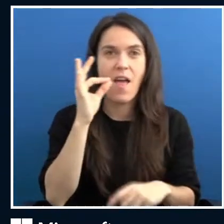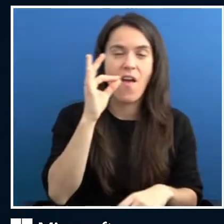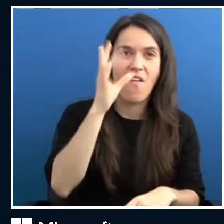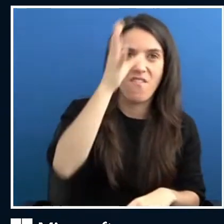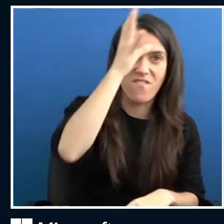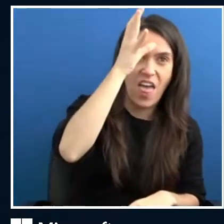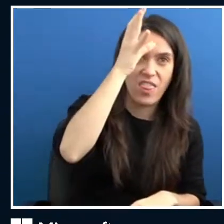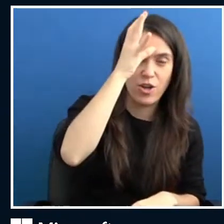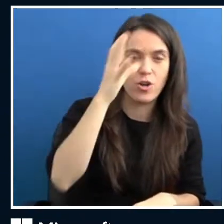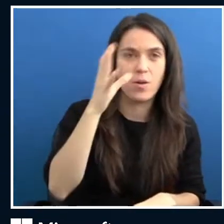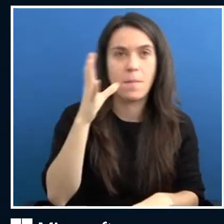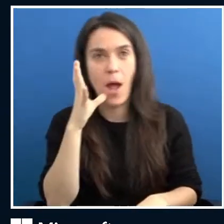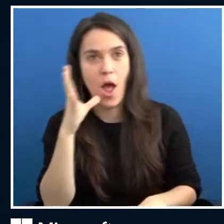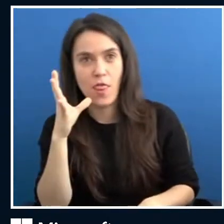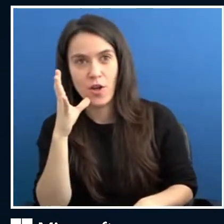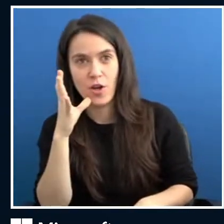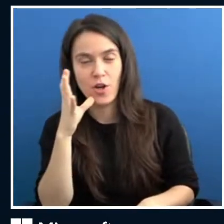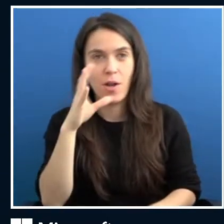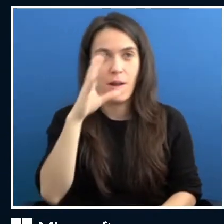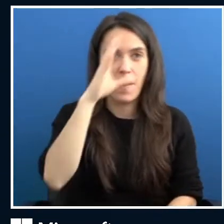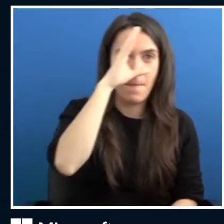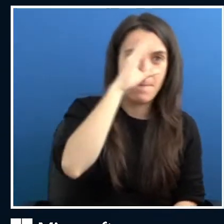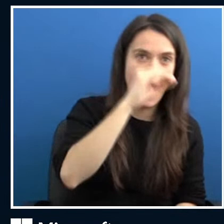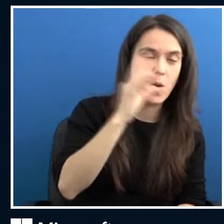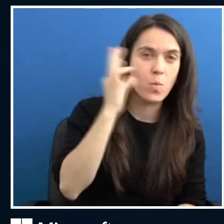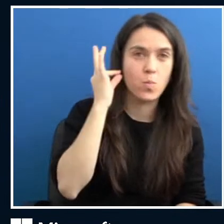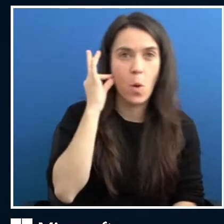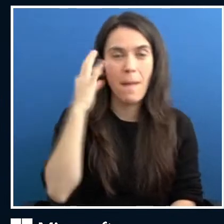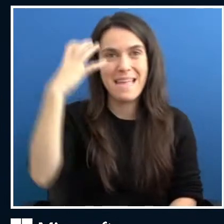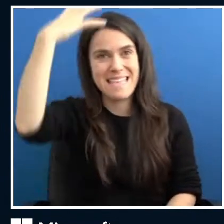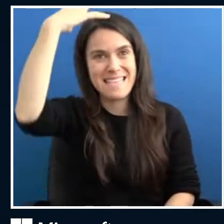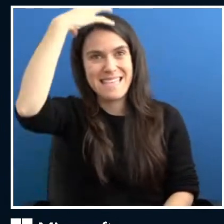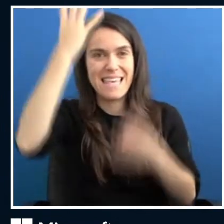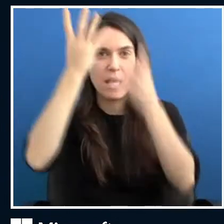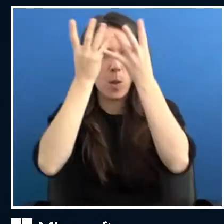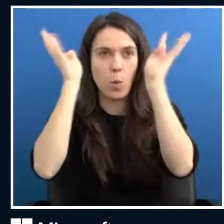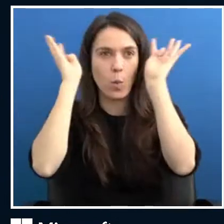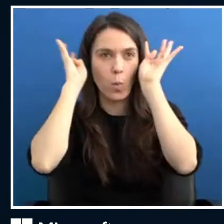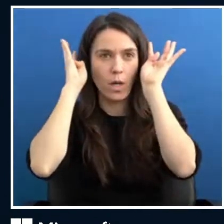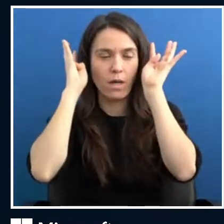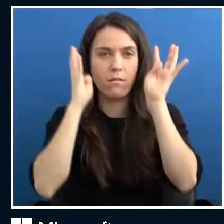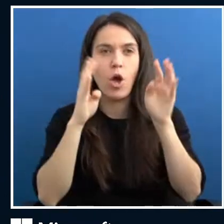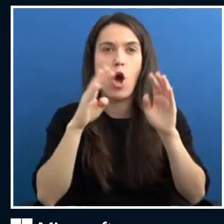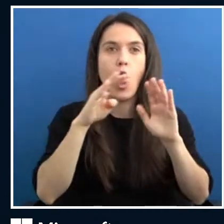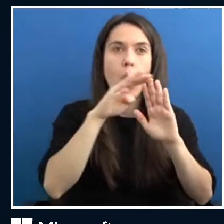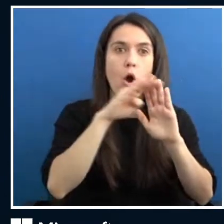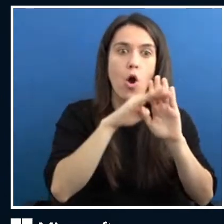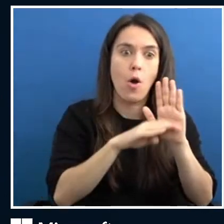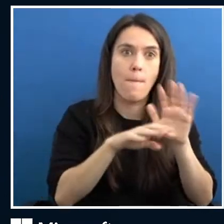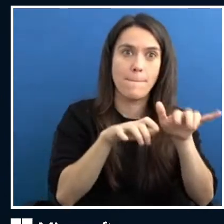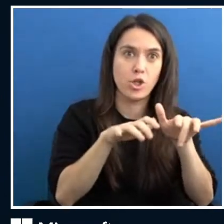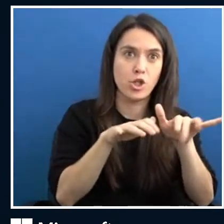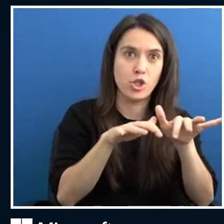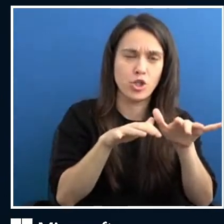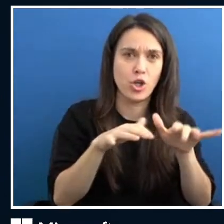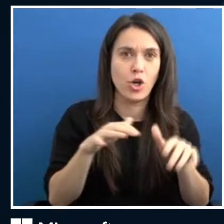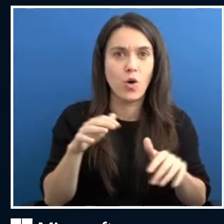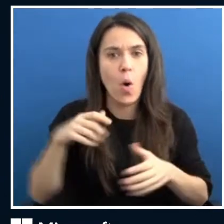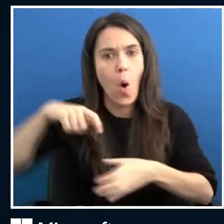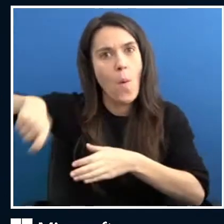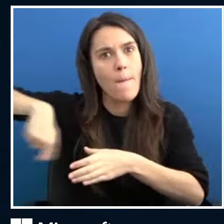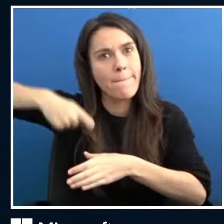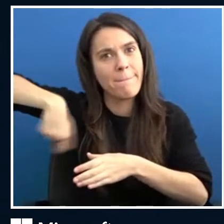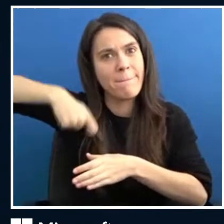queen. Man is to computer programmer as woman is to homemaker. This was from Google News. It was written